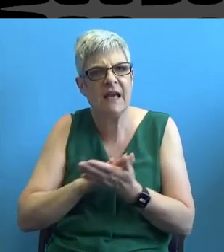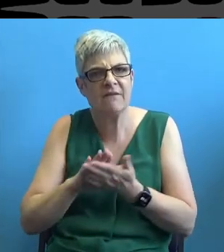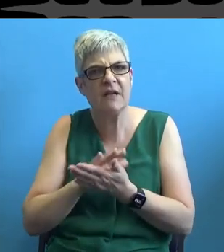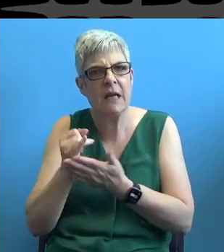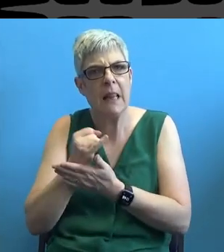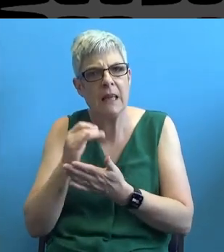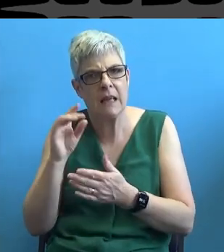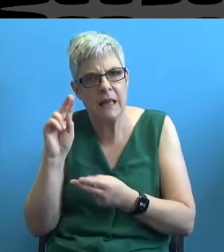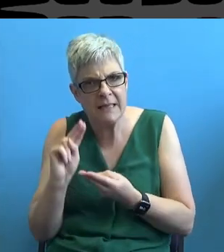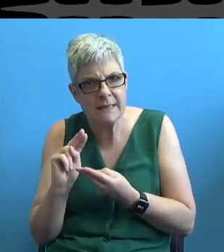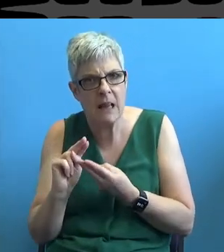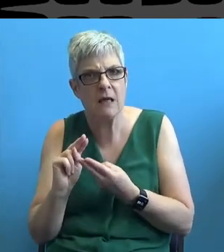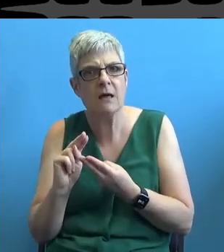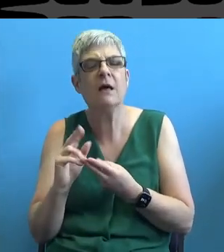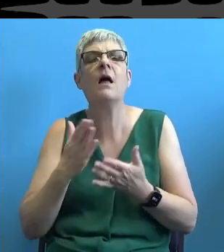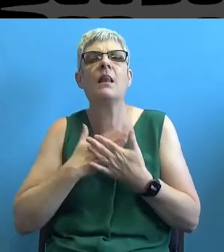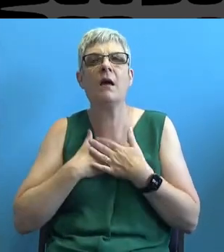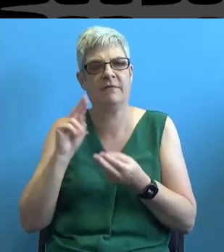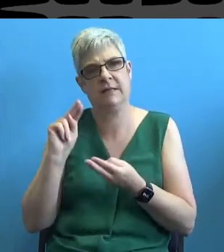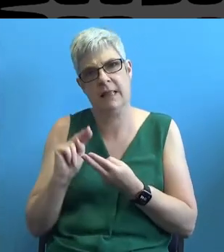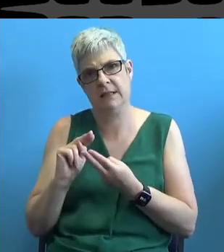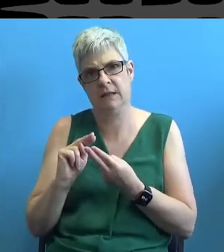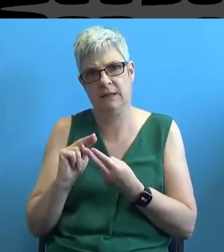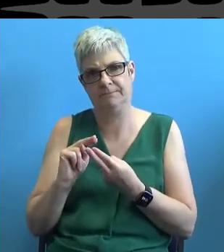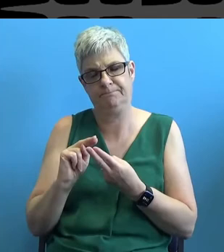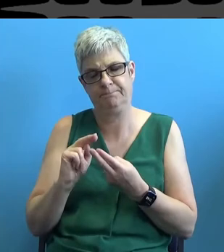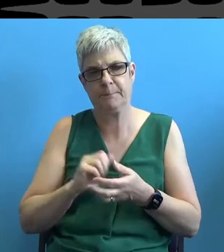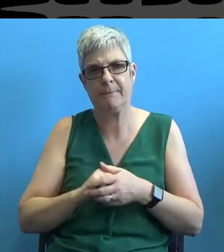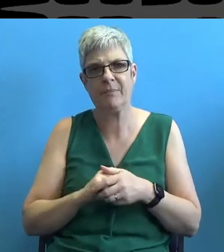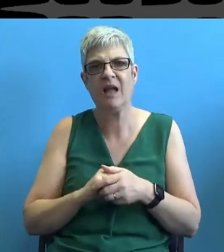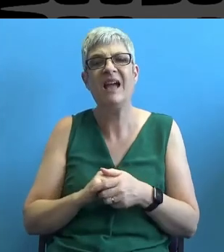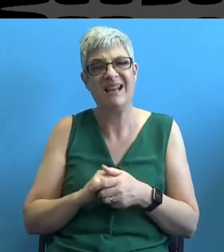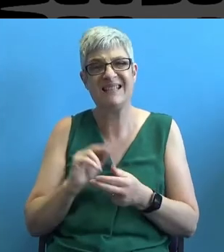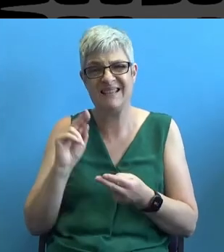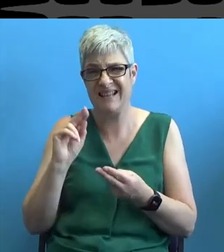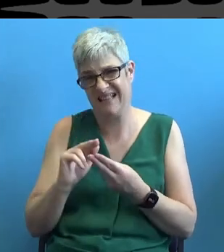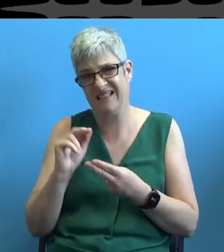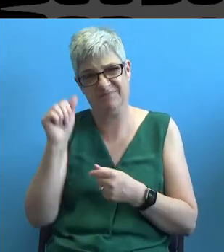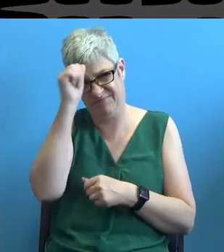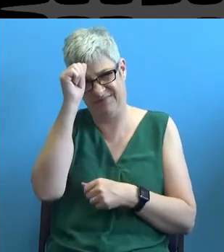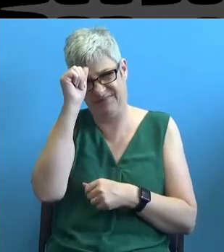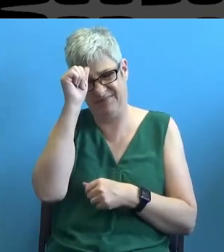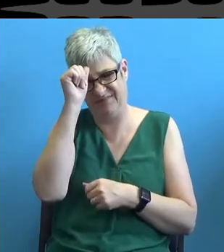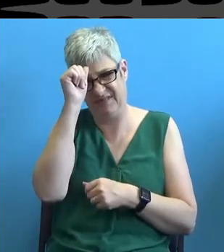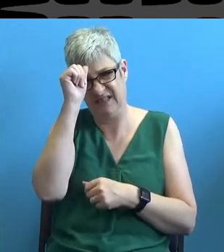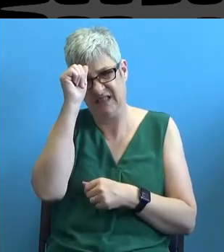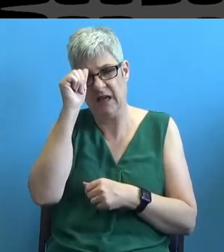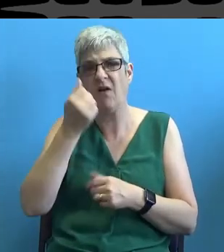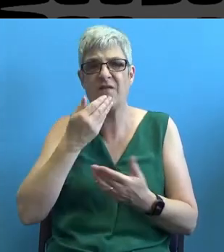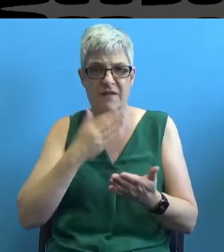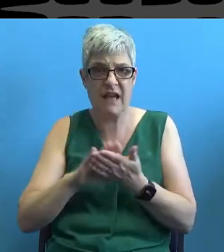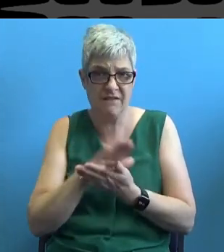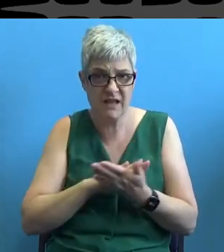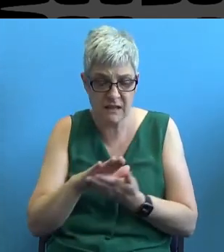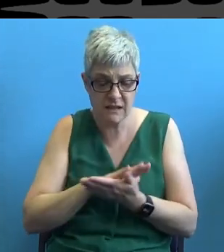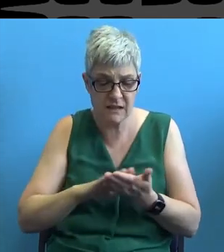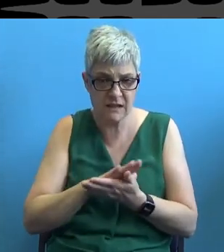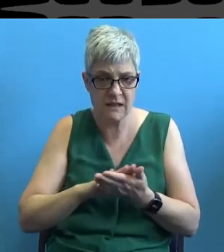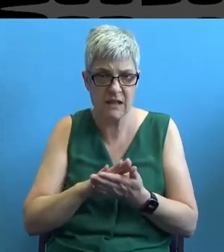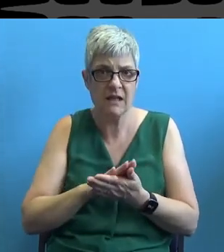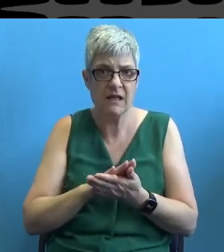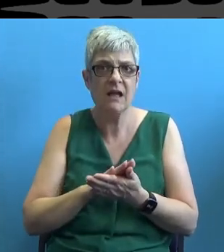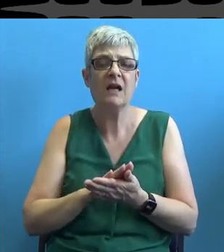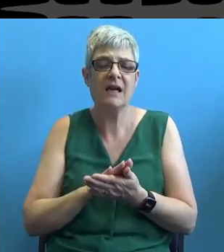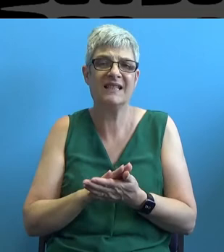And it's little awareness of being forgiven that is at the root of so much of our